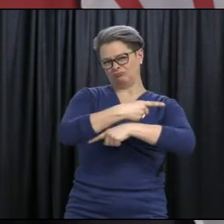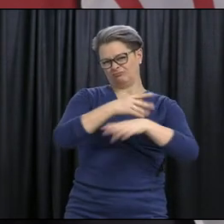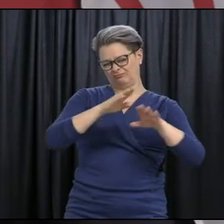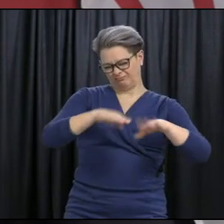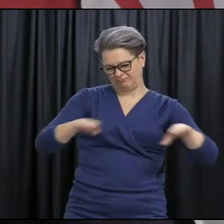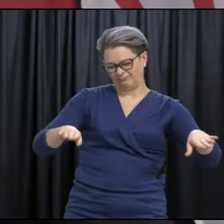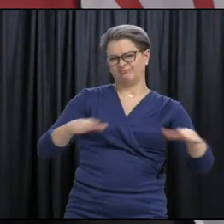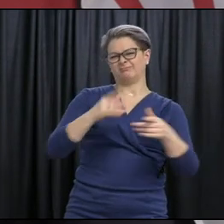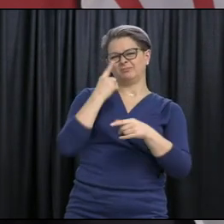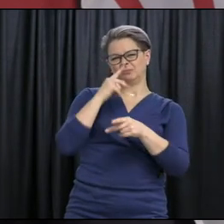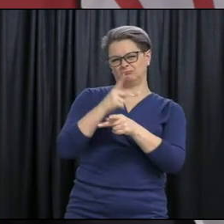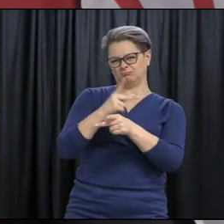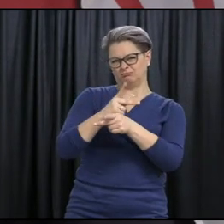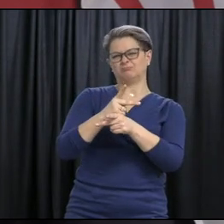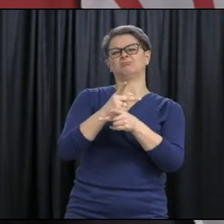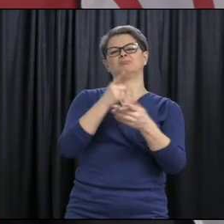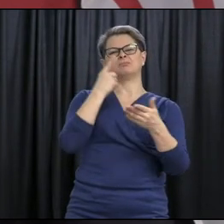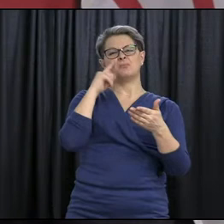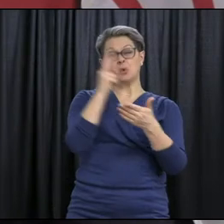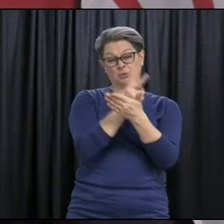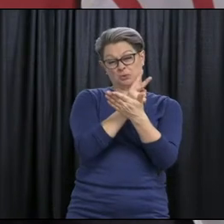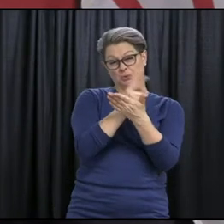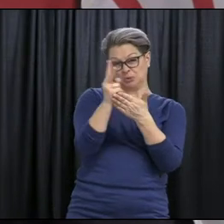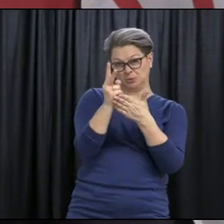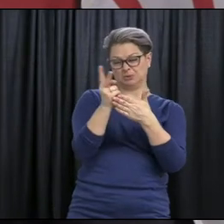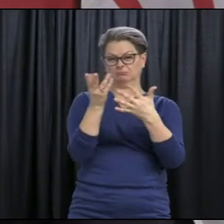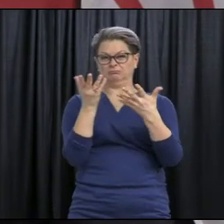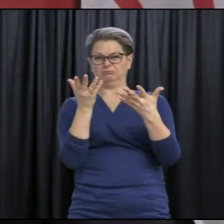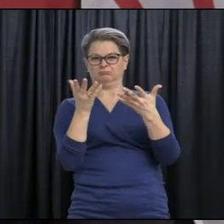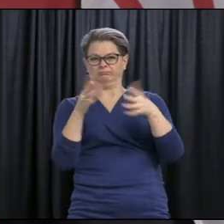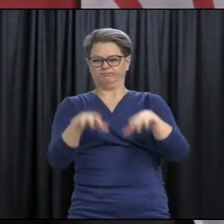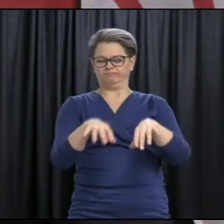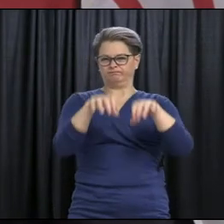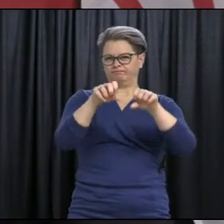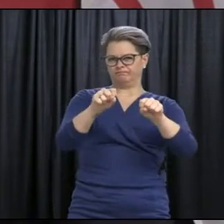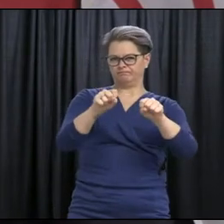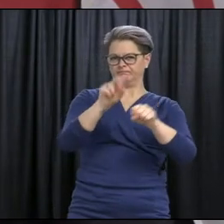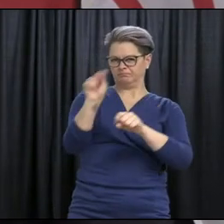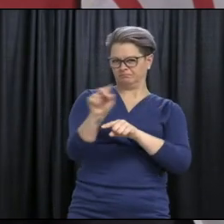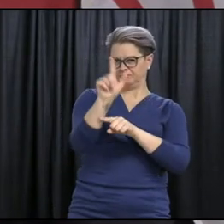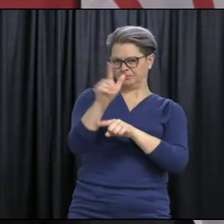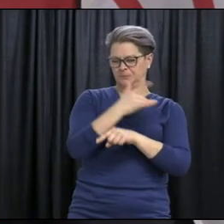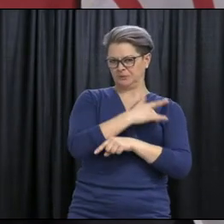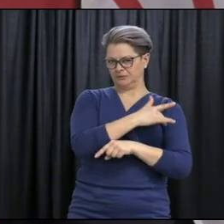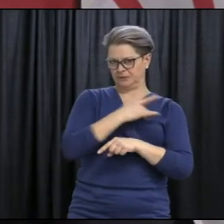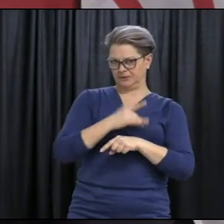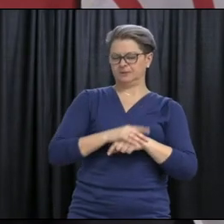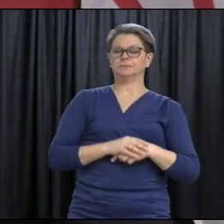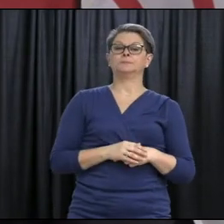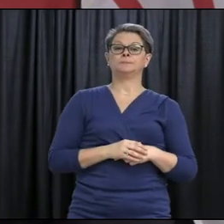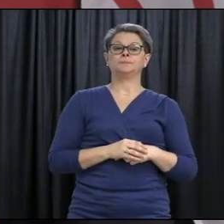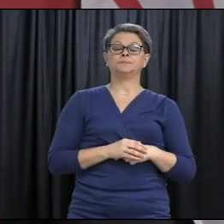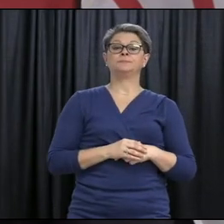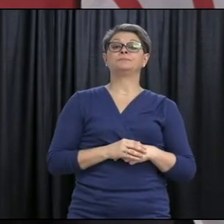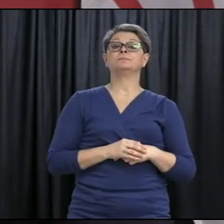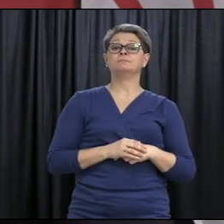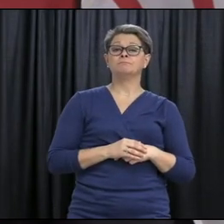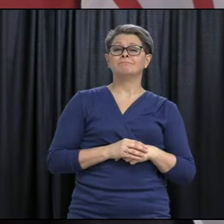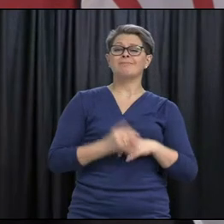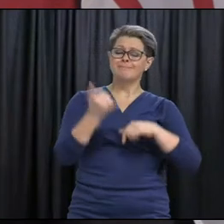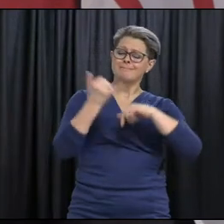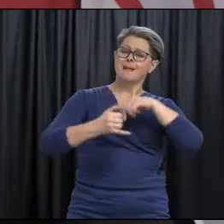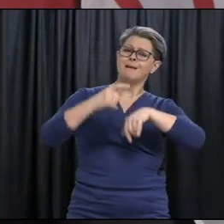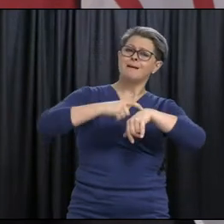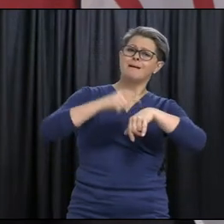the pandemic during this two-week circuit breaker, as Dr. Fitzgerald has put it. The last time we